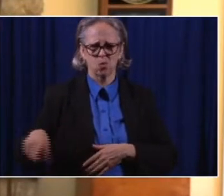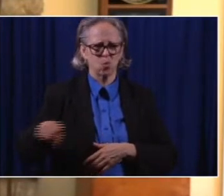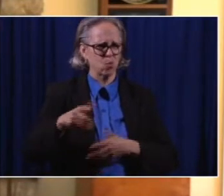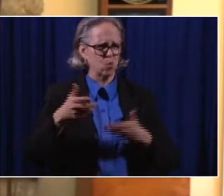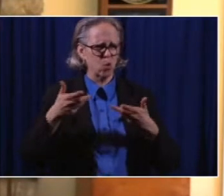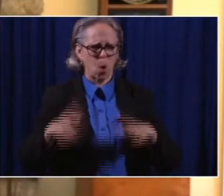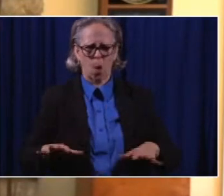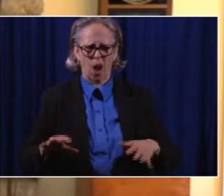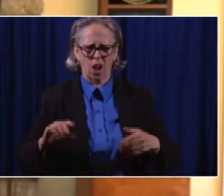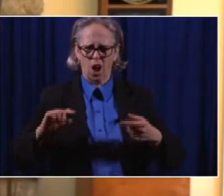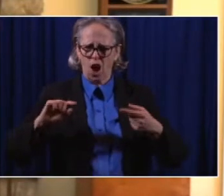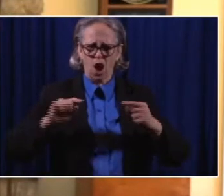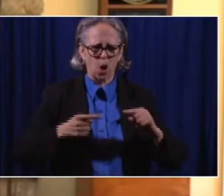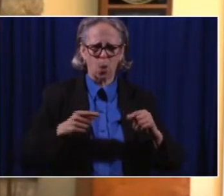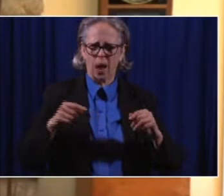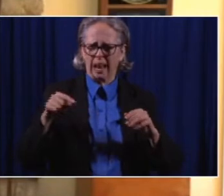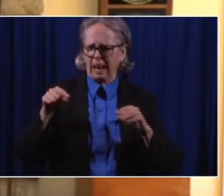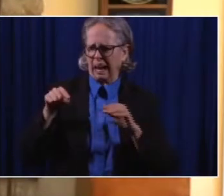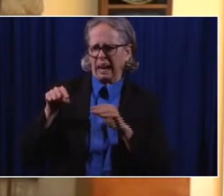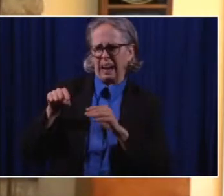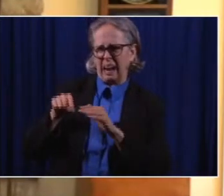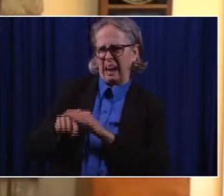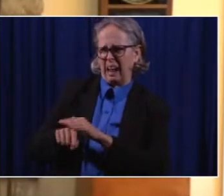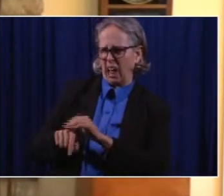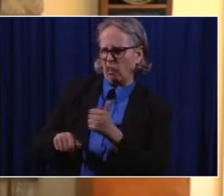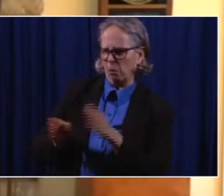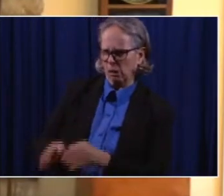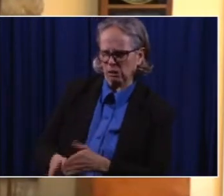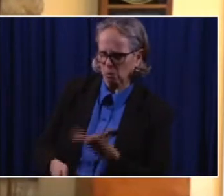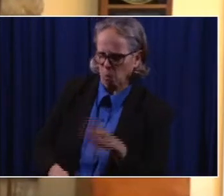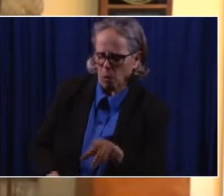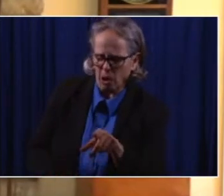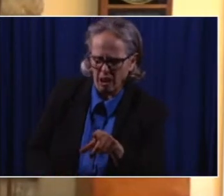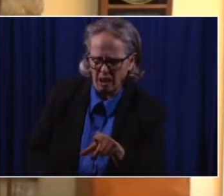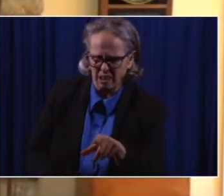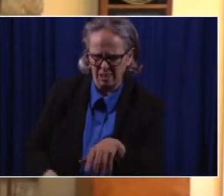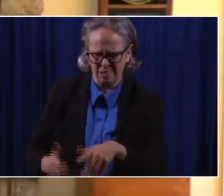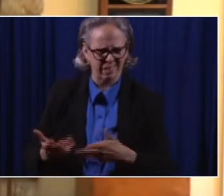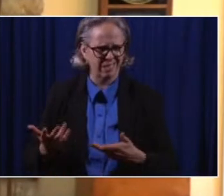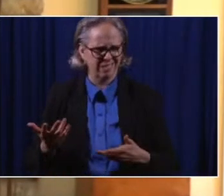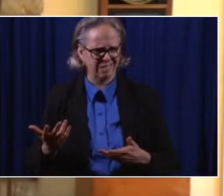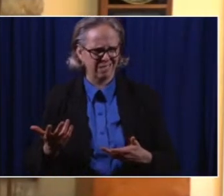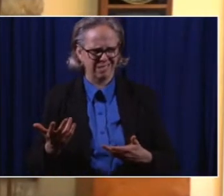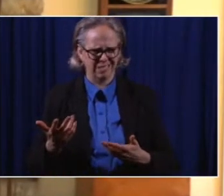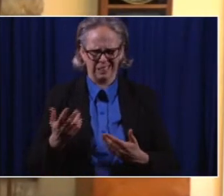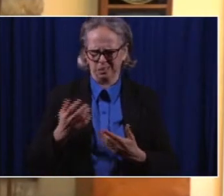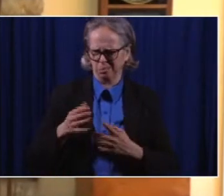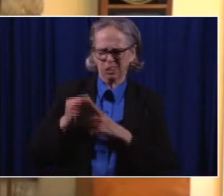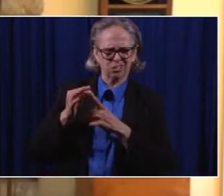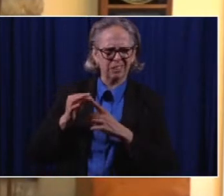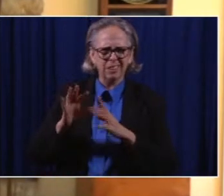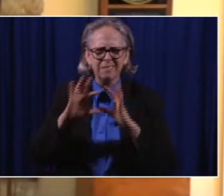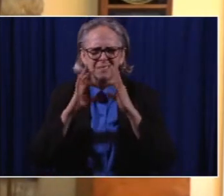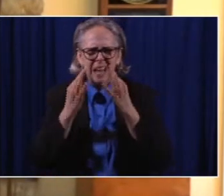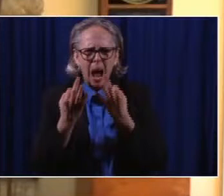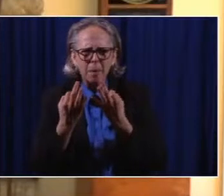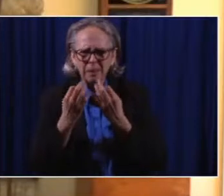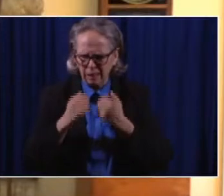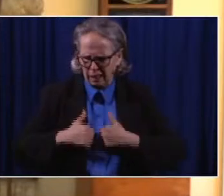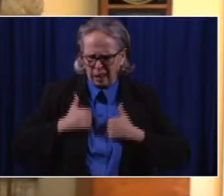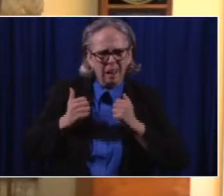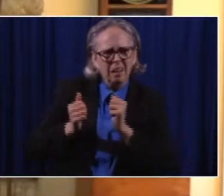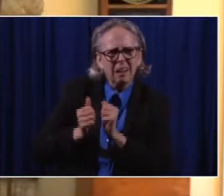someone else. And certainly they don't want to do that to someone they know or someone even they don't know. So I